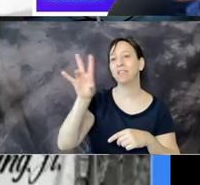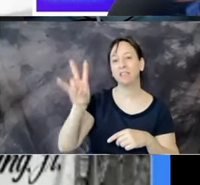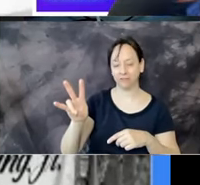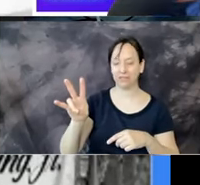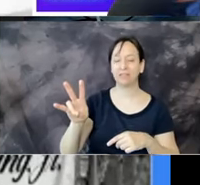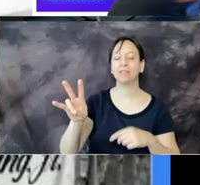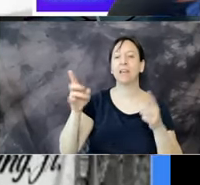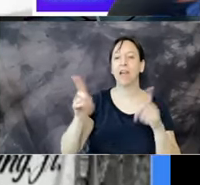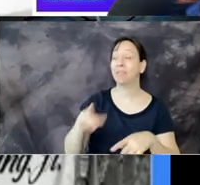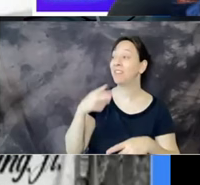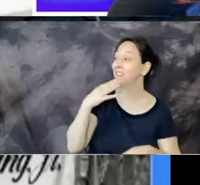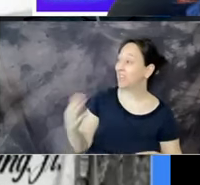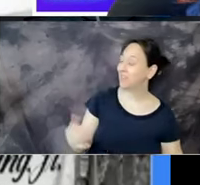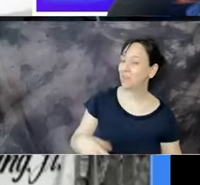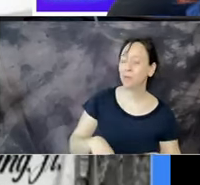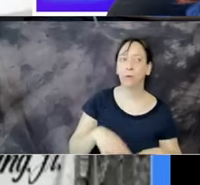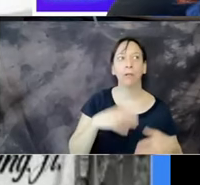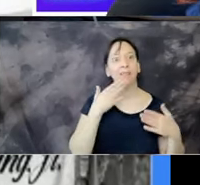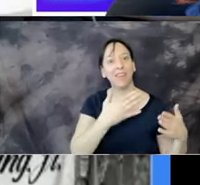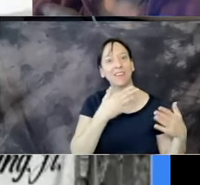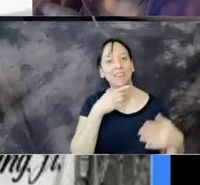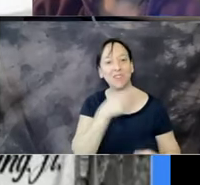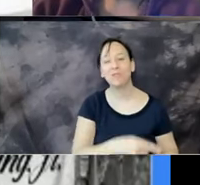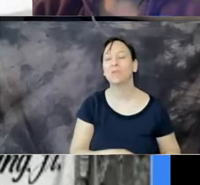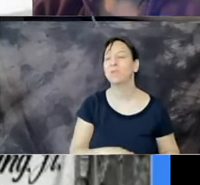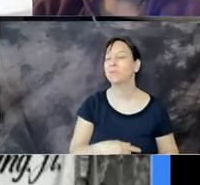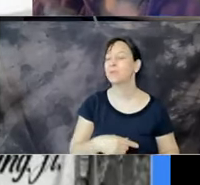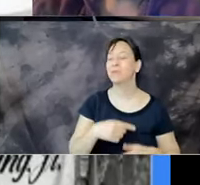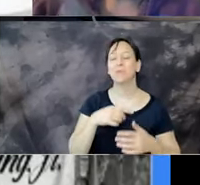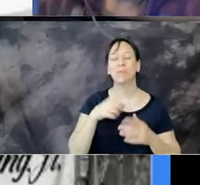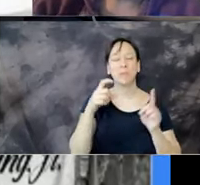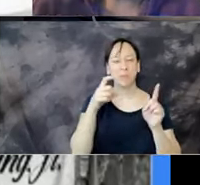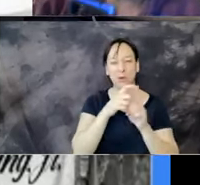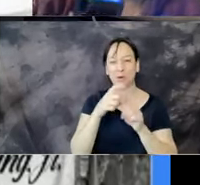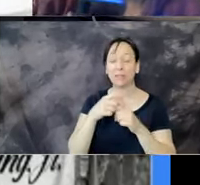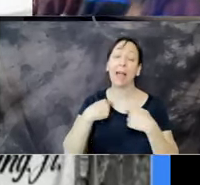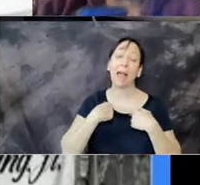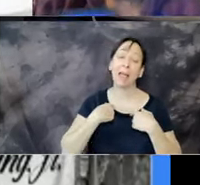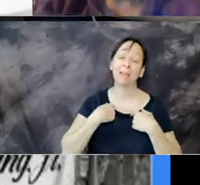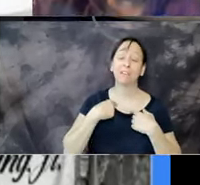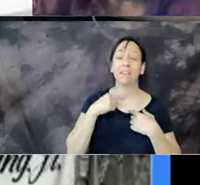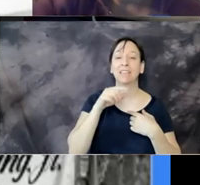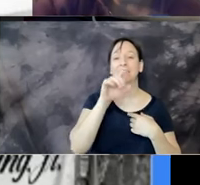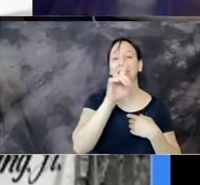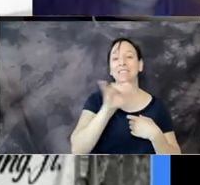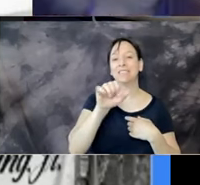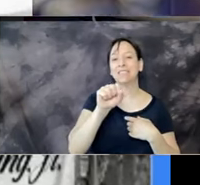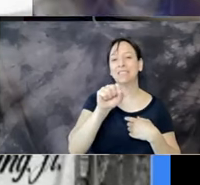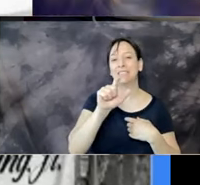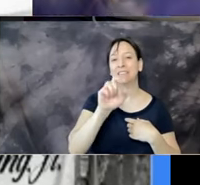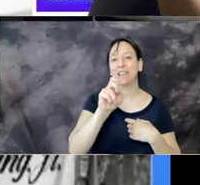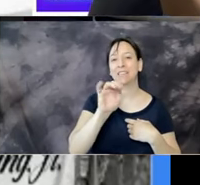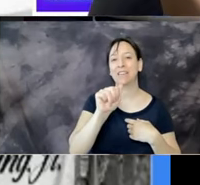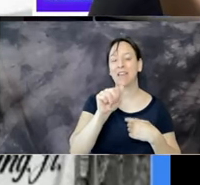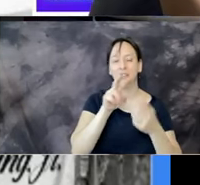April 28, 1977. Thank you, Irene. Oh, thank you, because reading those words, I had dyslexia and that really. So you